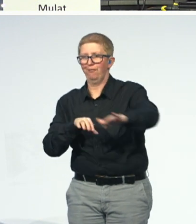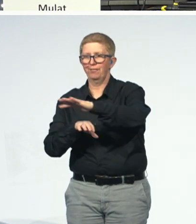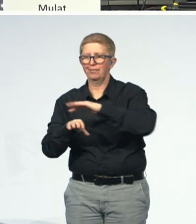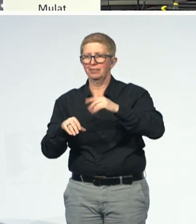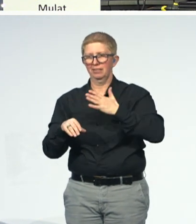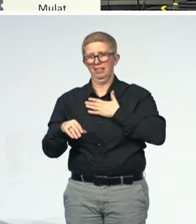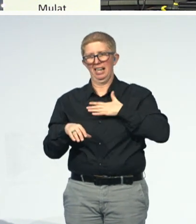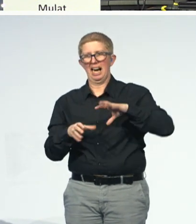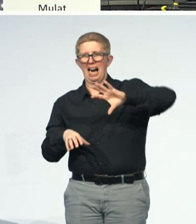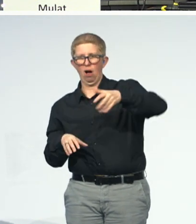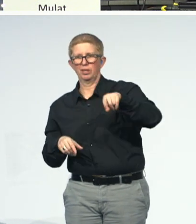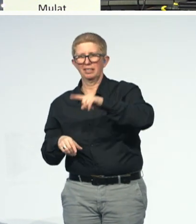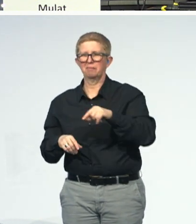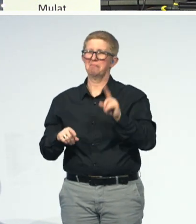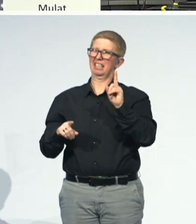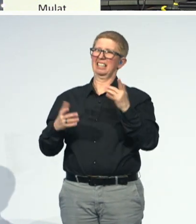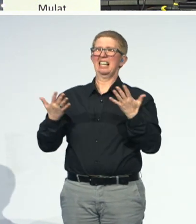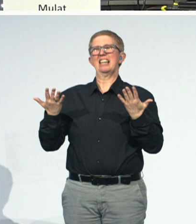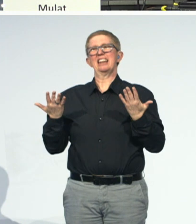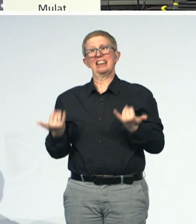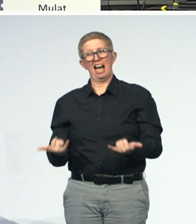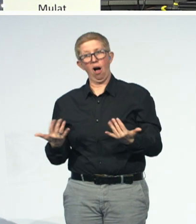have now this specific project as outreach